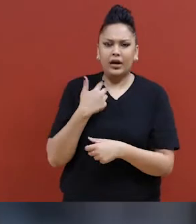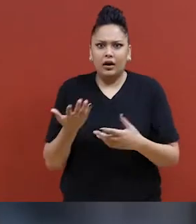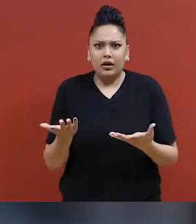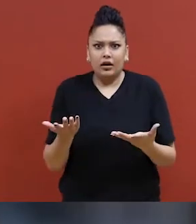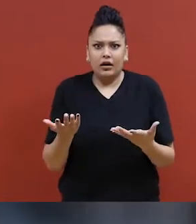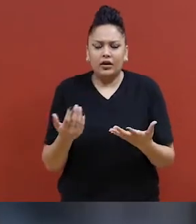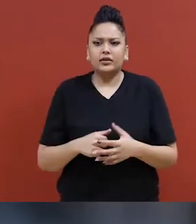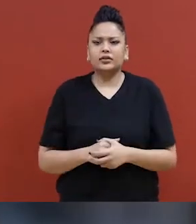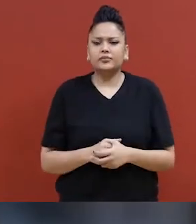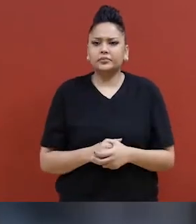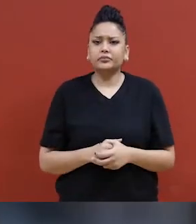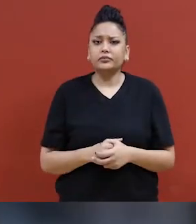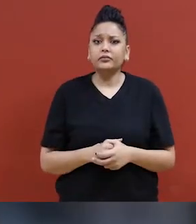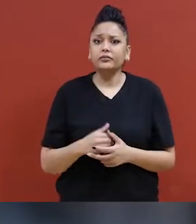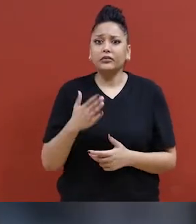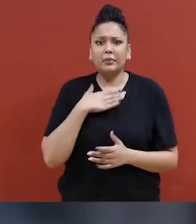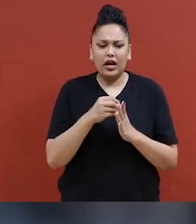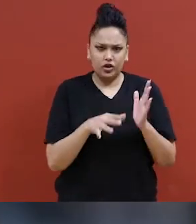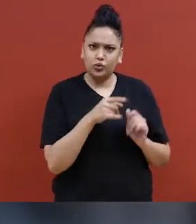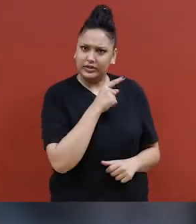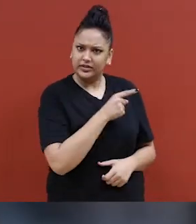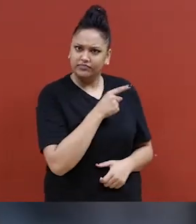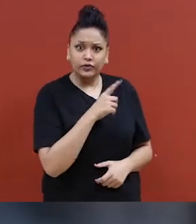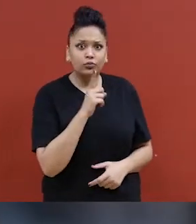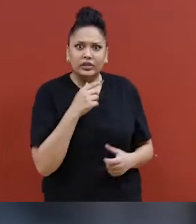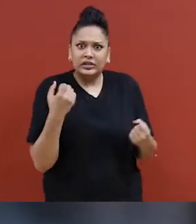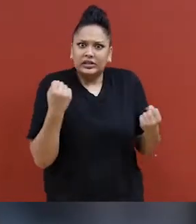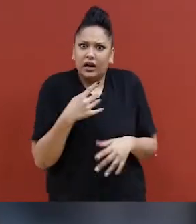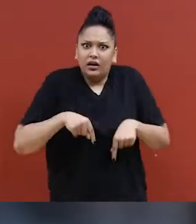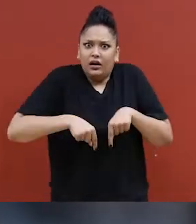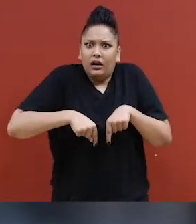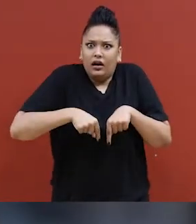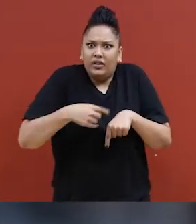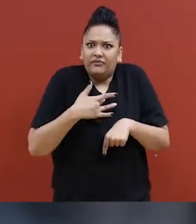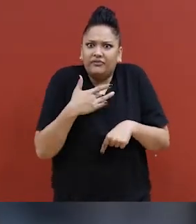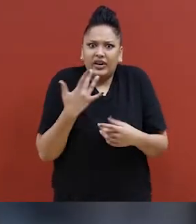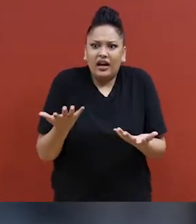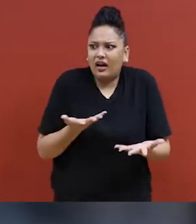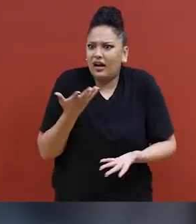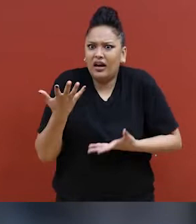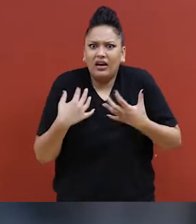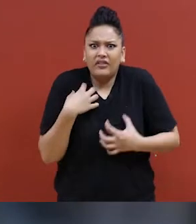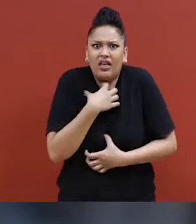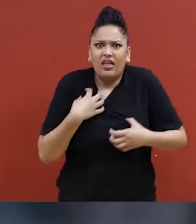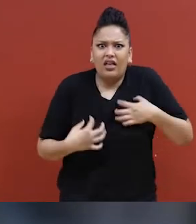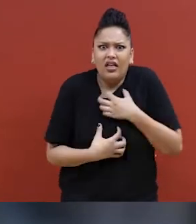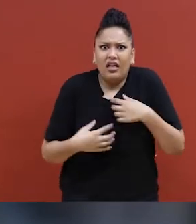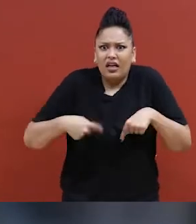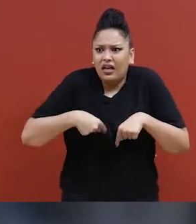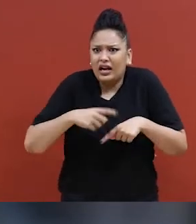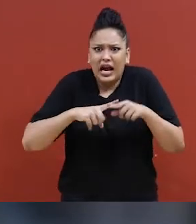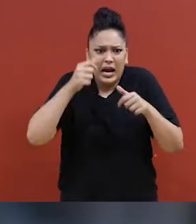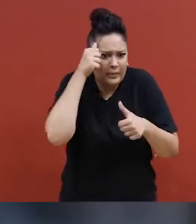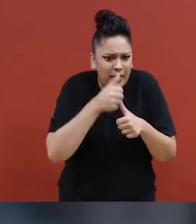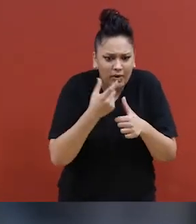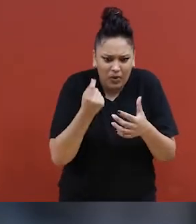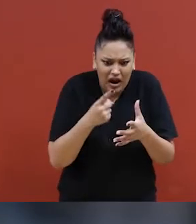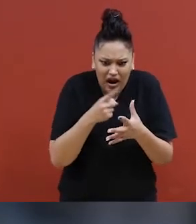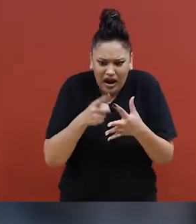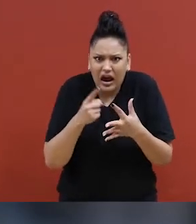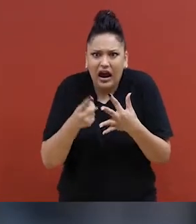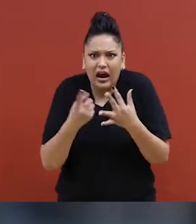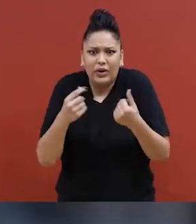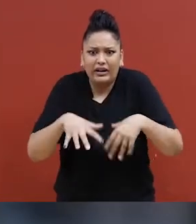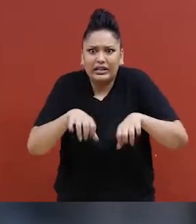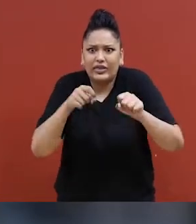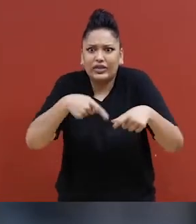her. My student said she was so scared. She felt like she couldn't remember anything. She